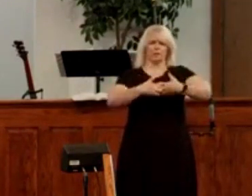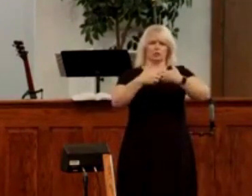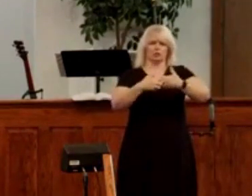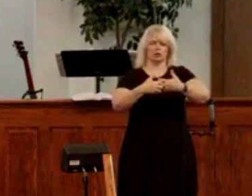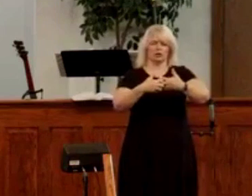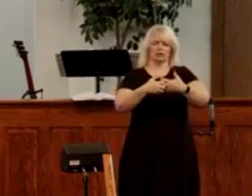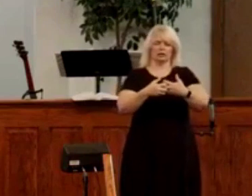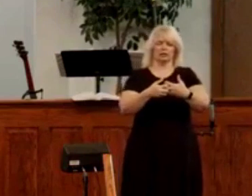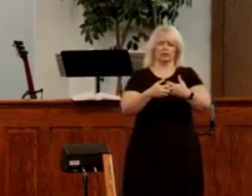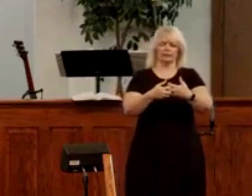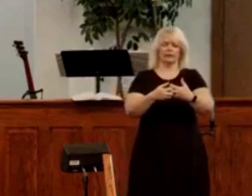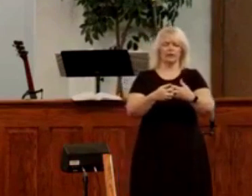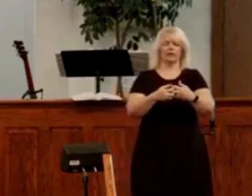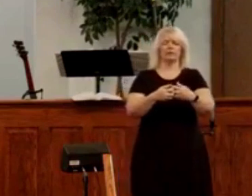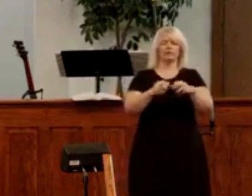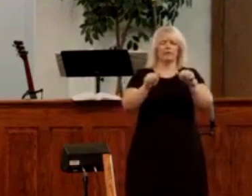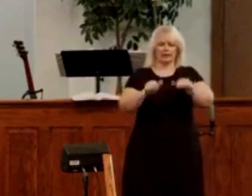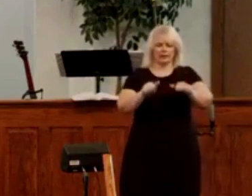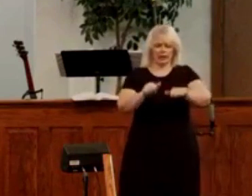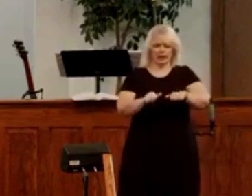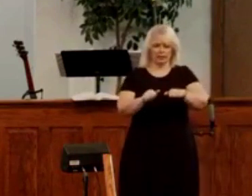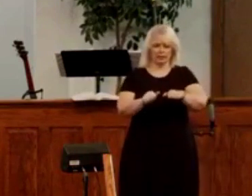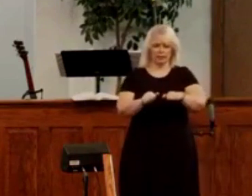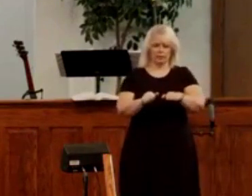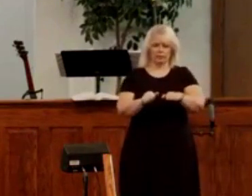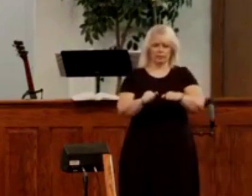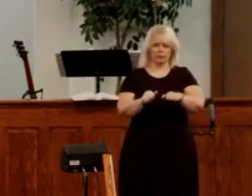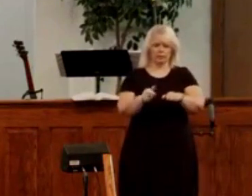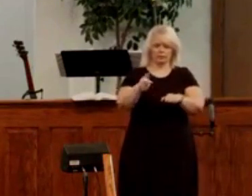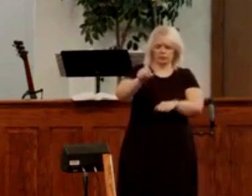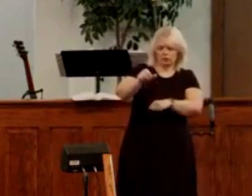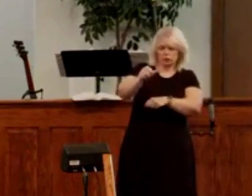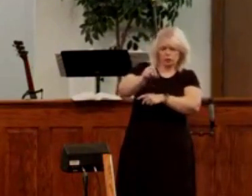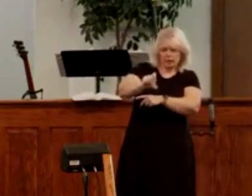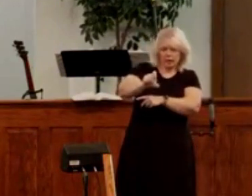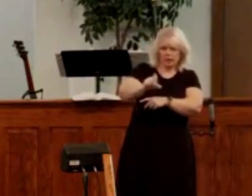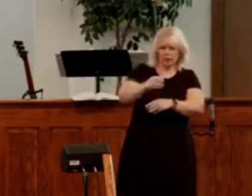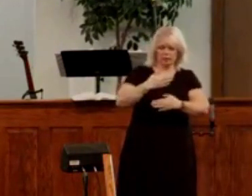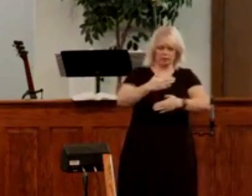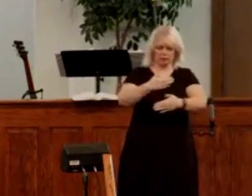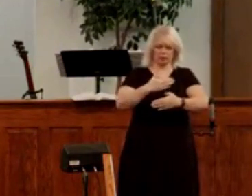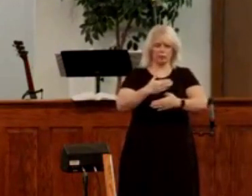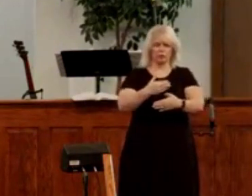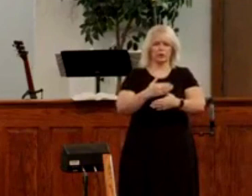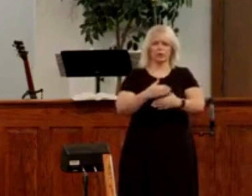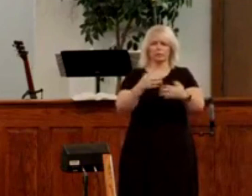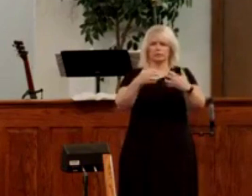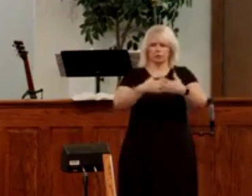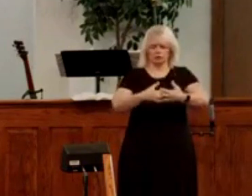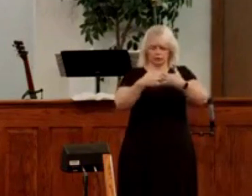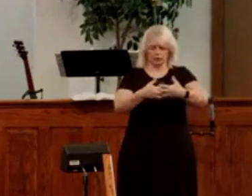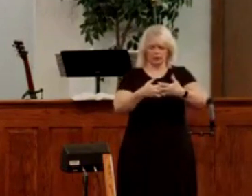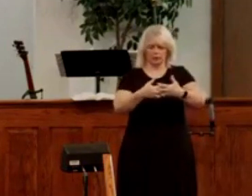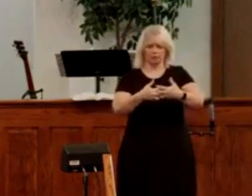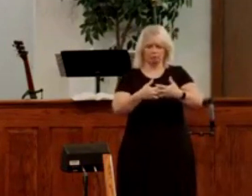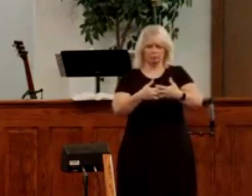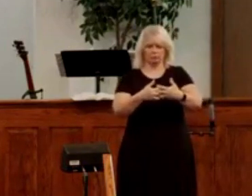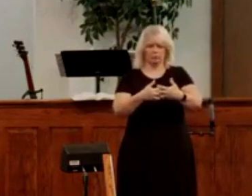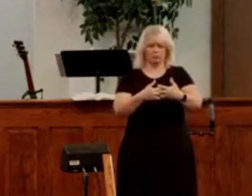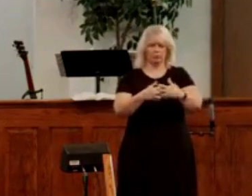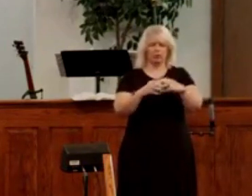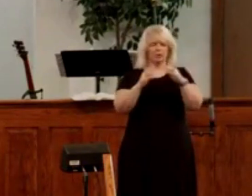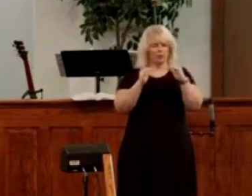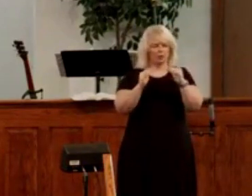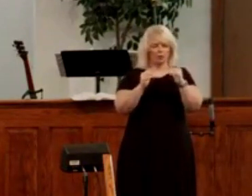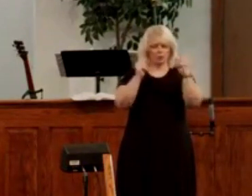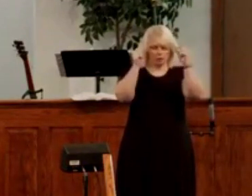they've been able to turn down the oxygen, and he's responded really, really well to that. The next step is that he would be able to wake up after they